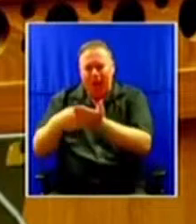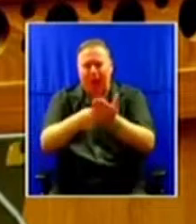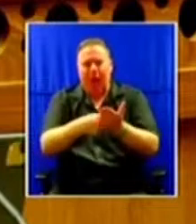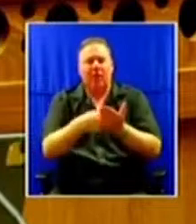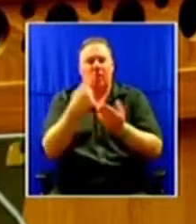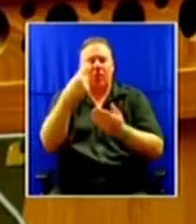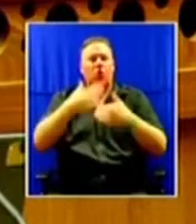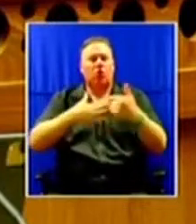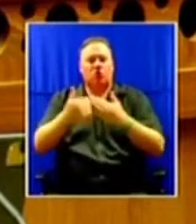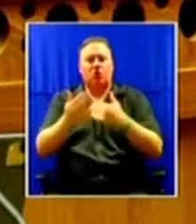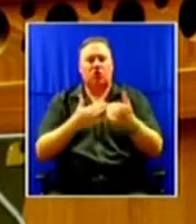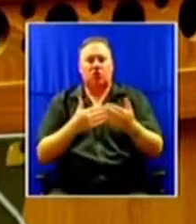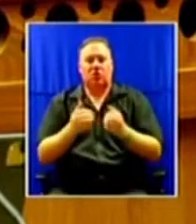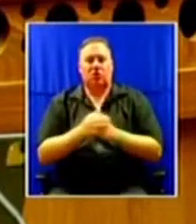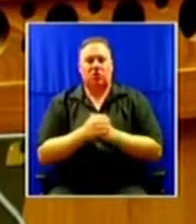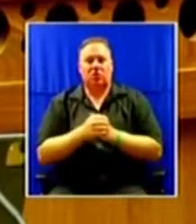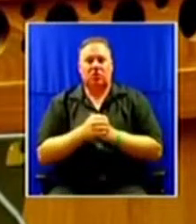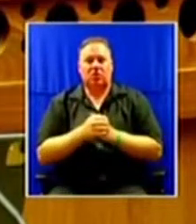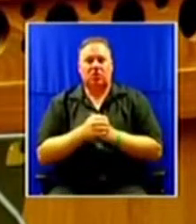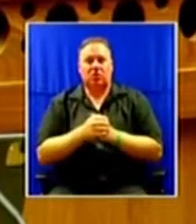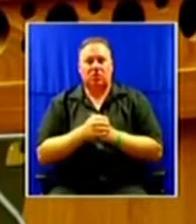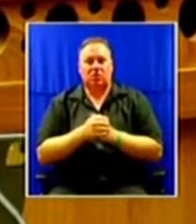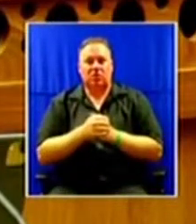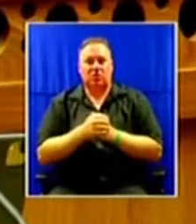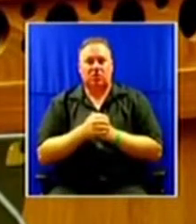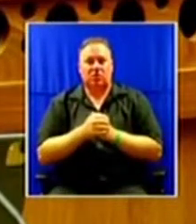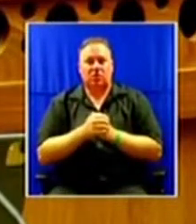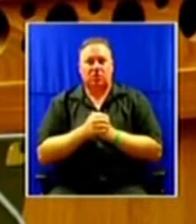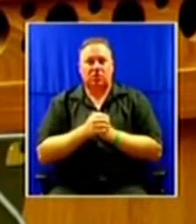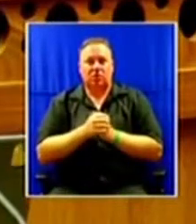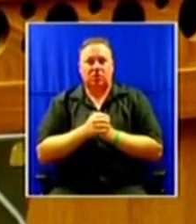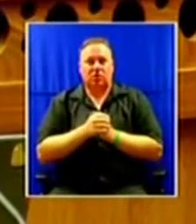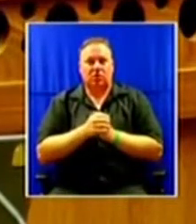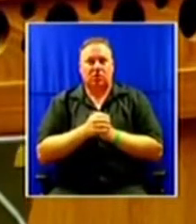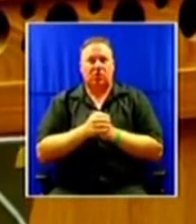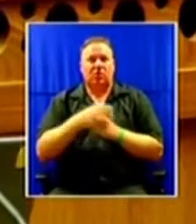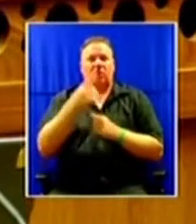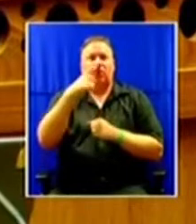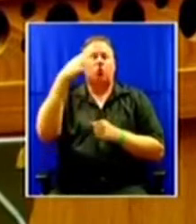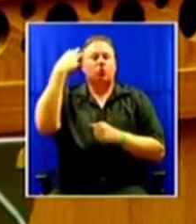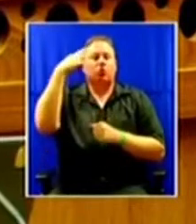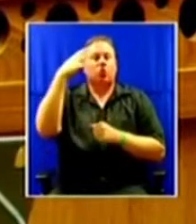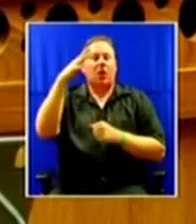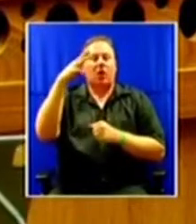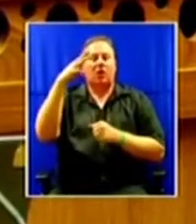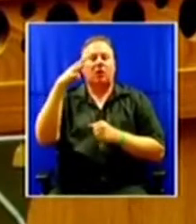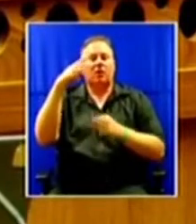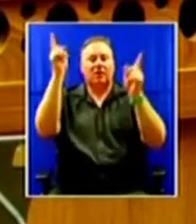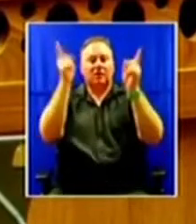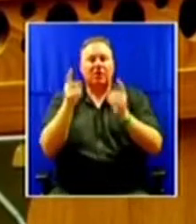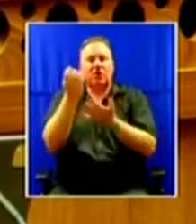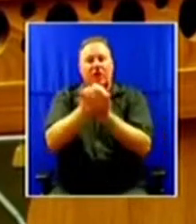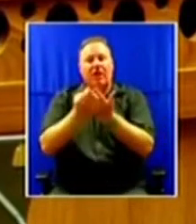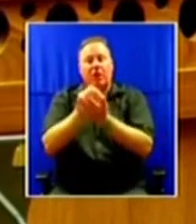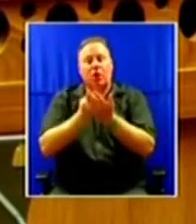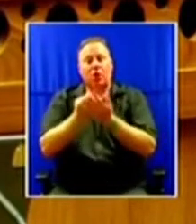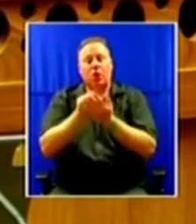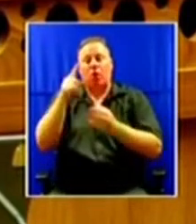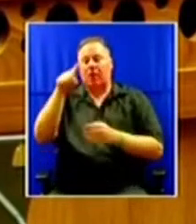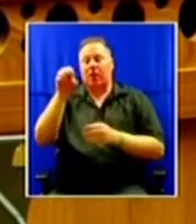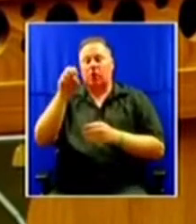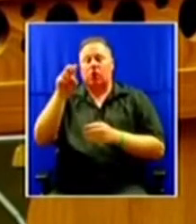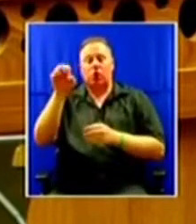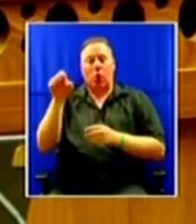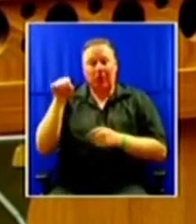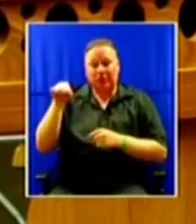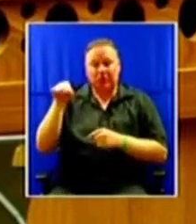of the bulk earthworks and top structure of the Tshwane Special Economic Zone during this phase is expected